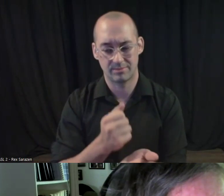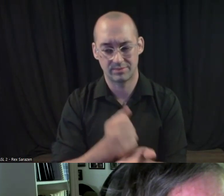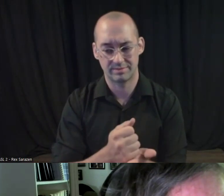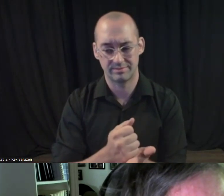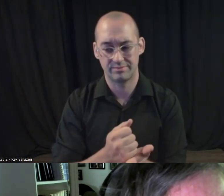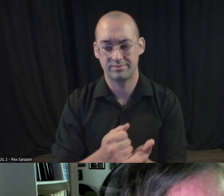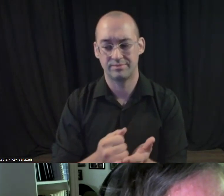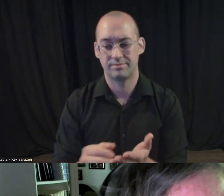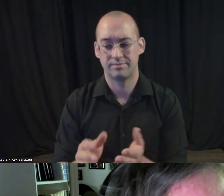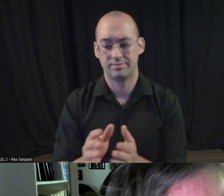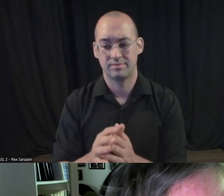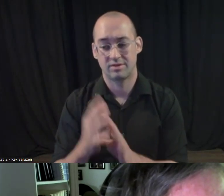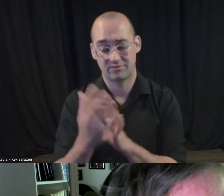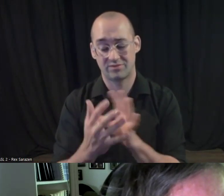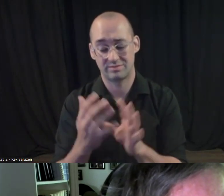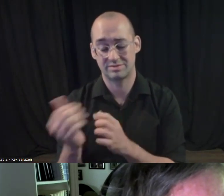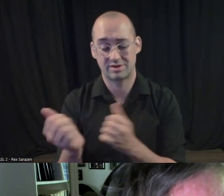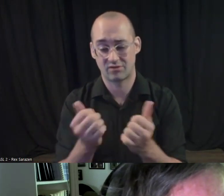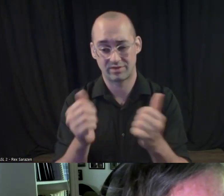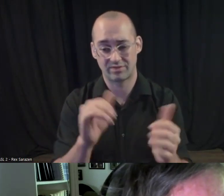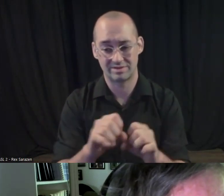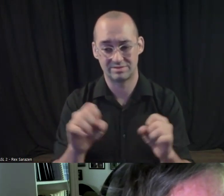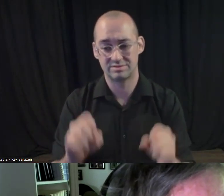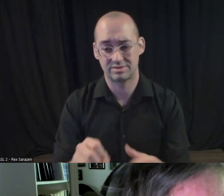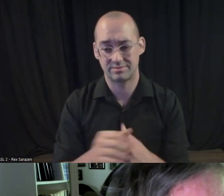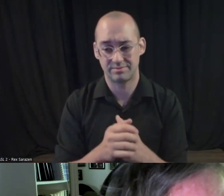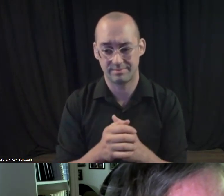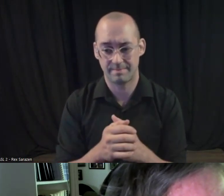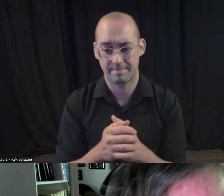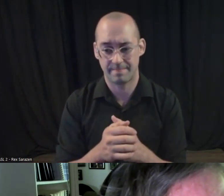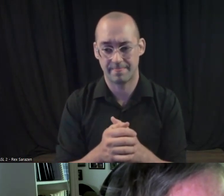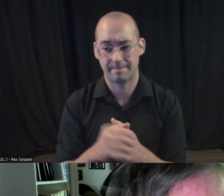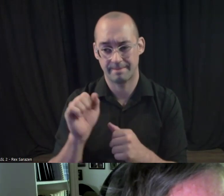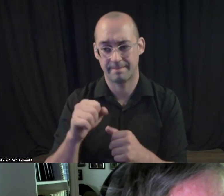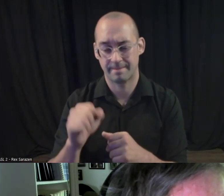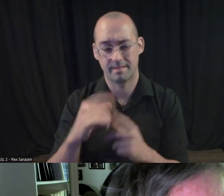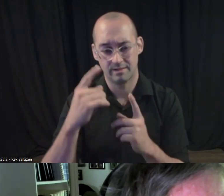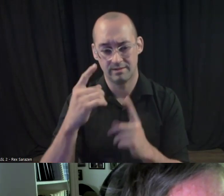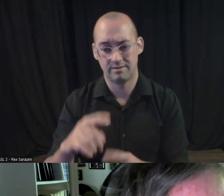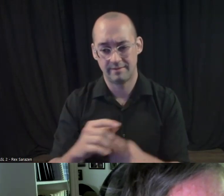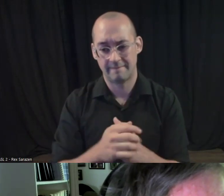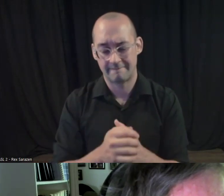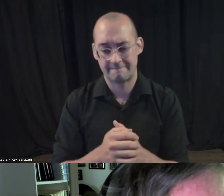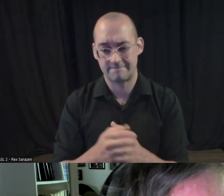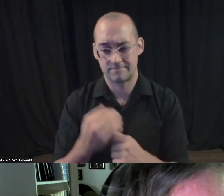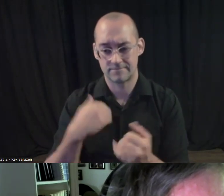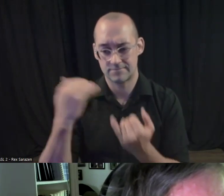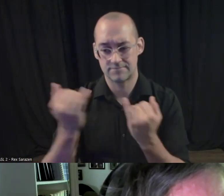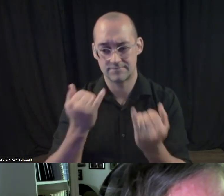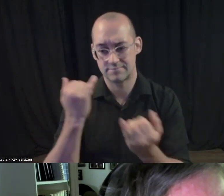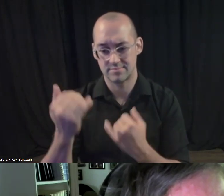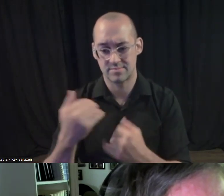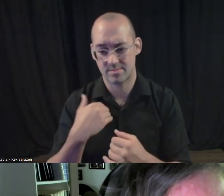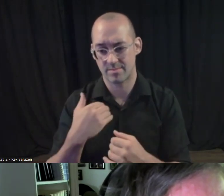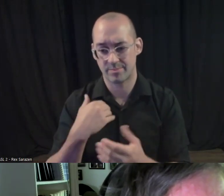confusing navigating the system. So yeah, I really like the idea of having some kind of